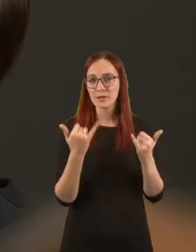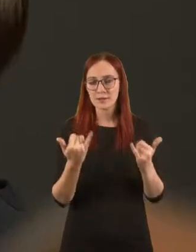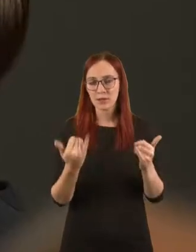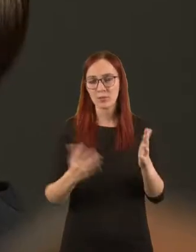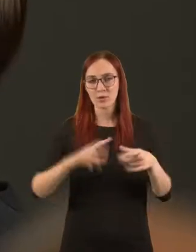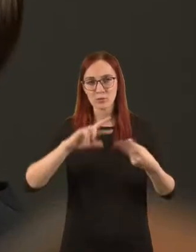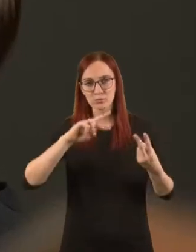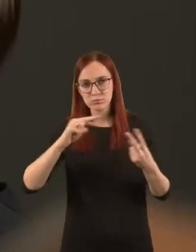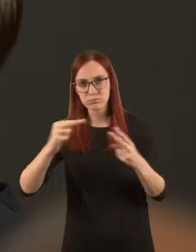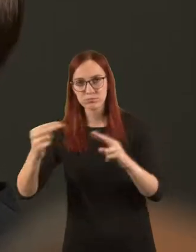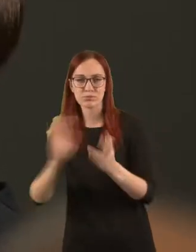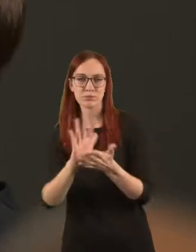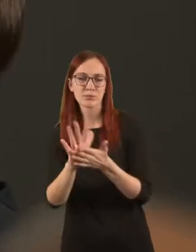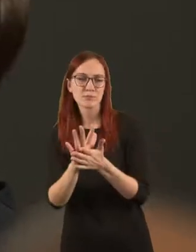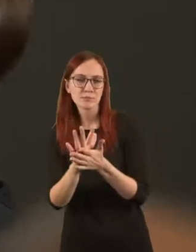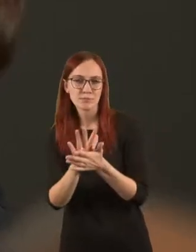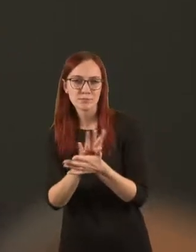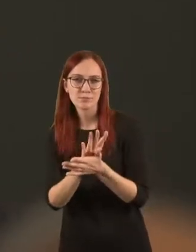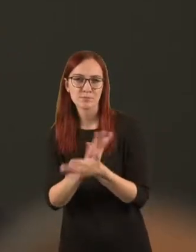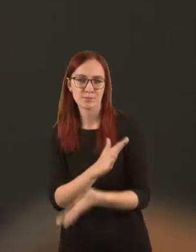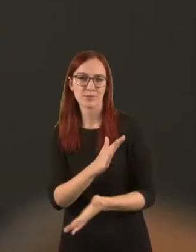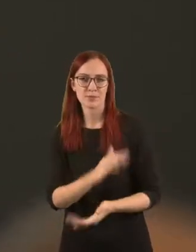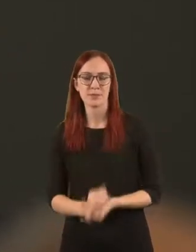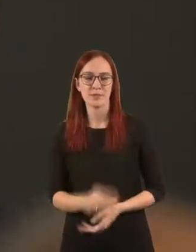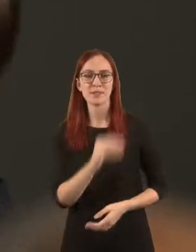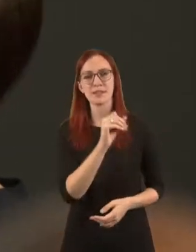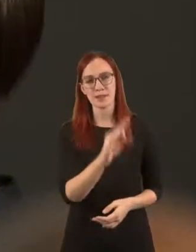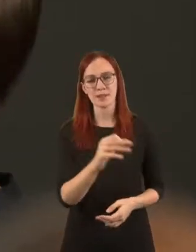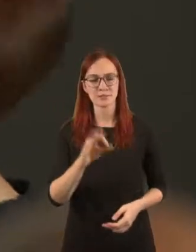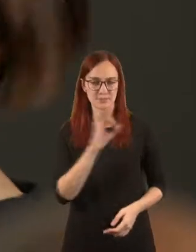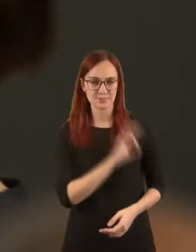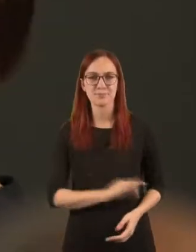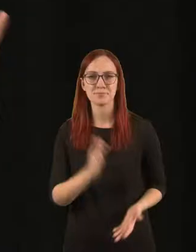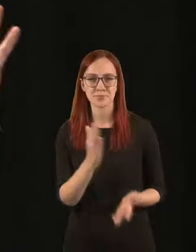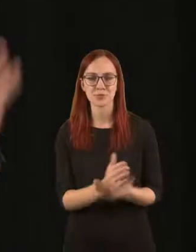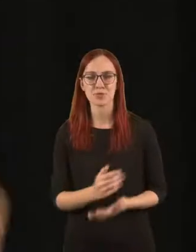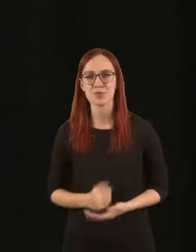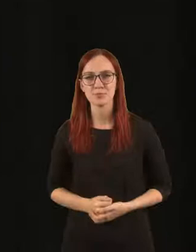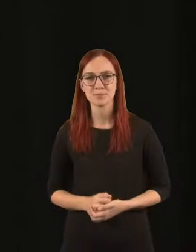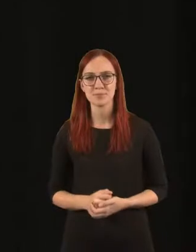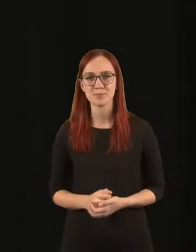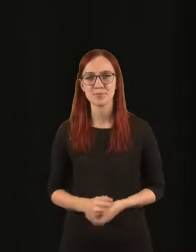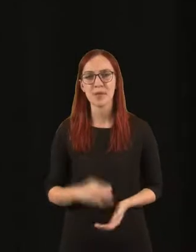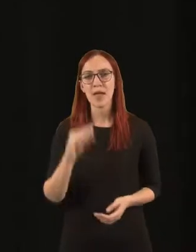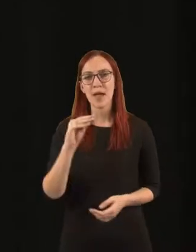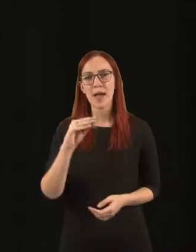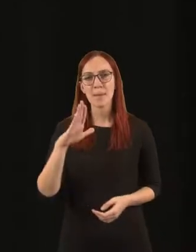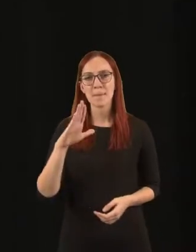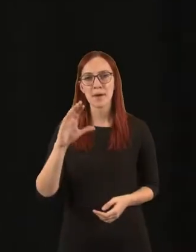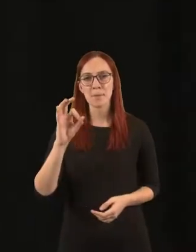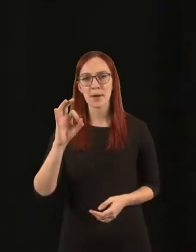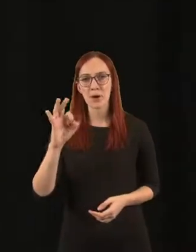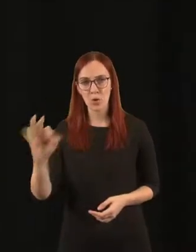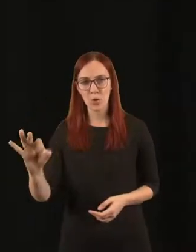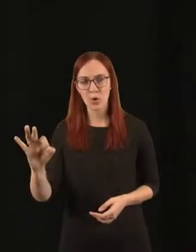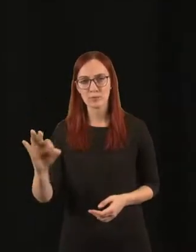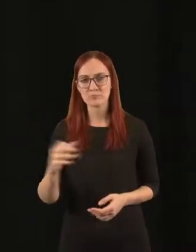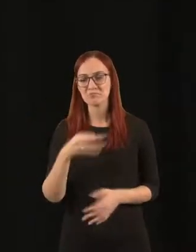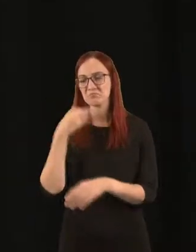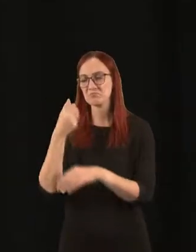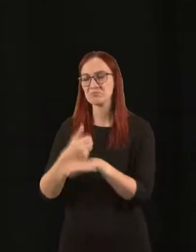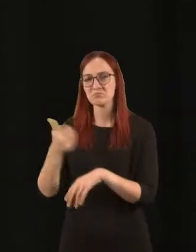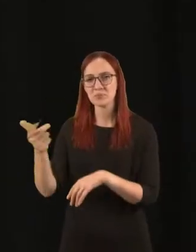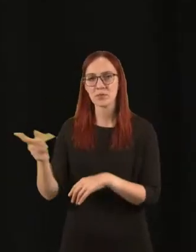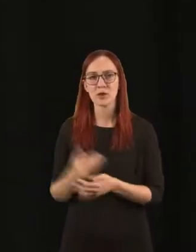demonize electrification, because electrical power is becoming greener. Yes, and now a question